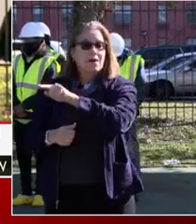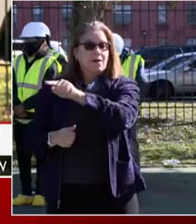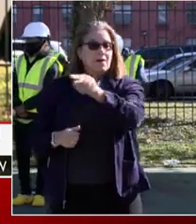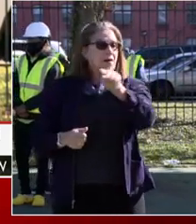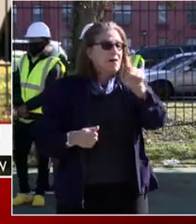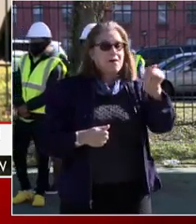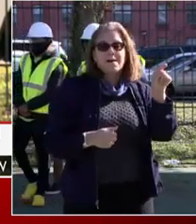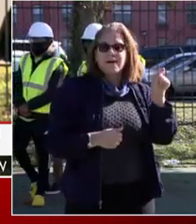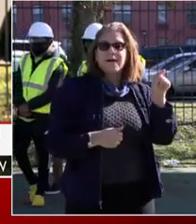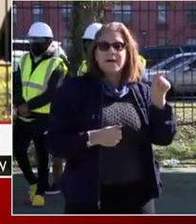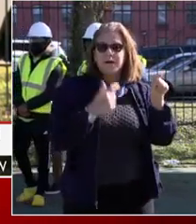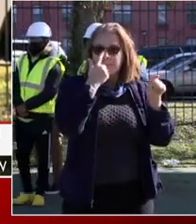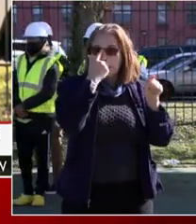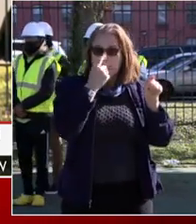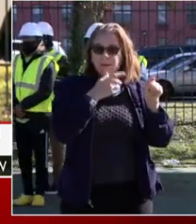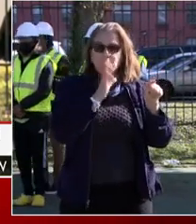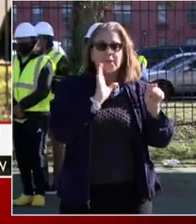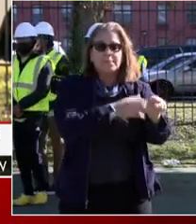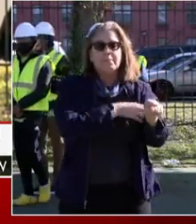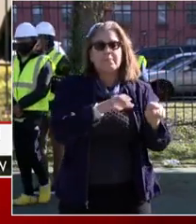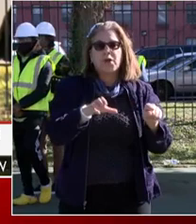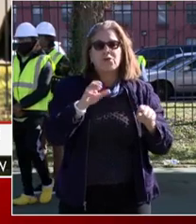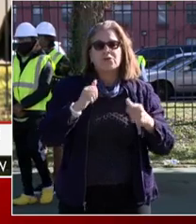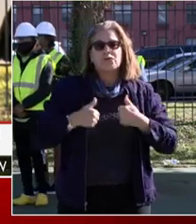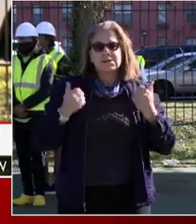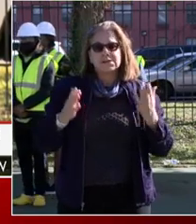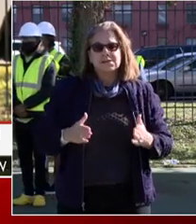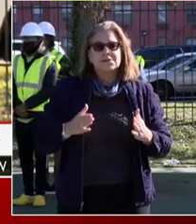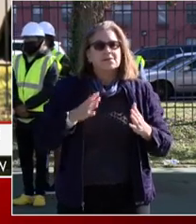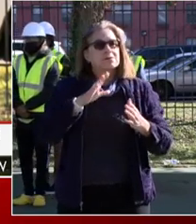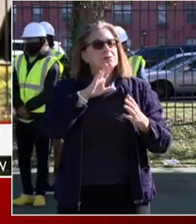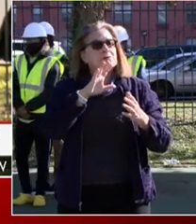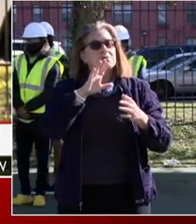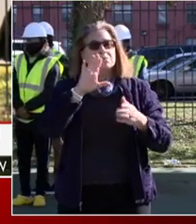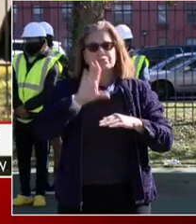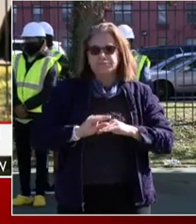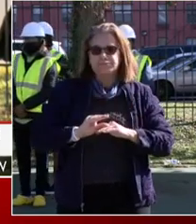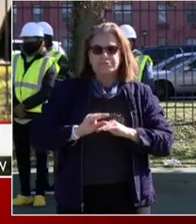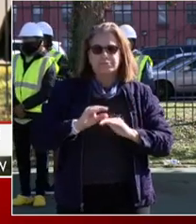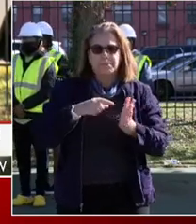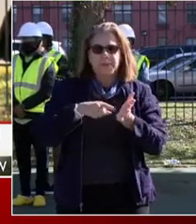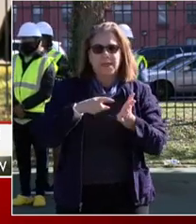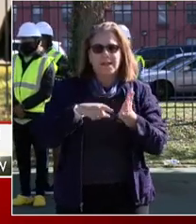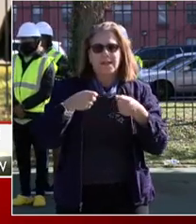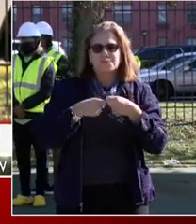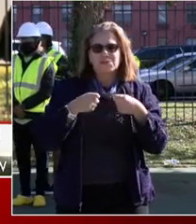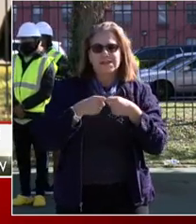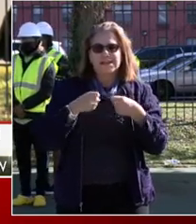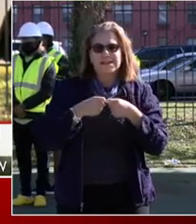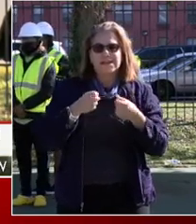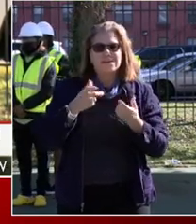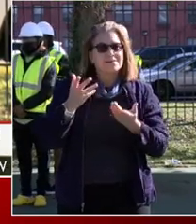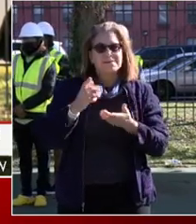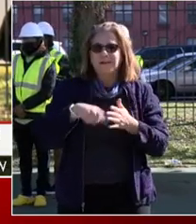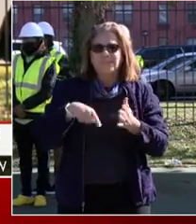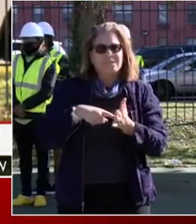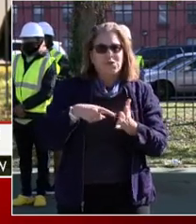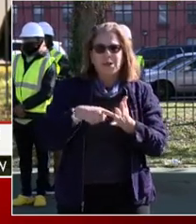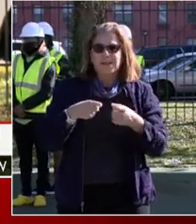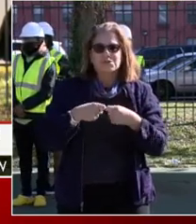for low and moderate income families. Some families can save up to $500 per year.